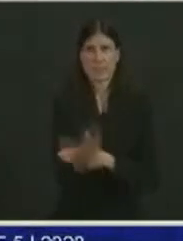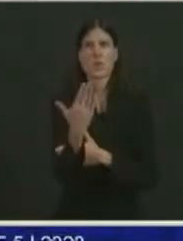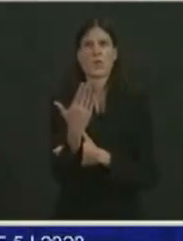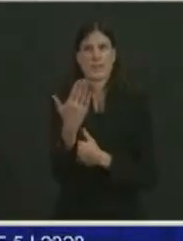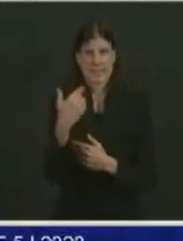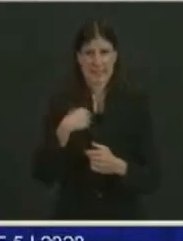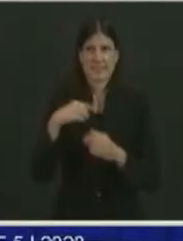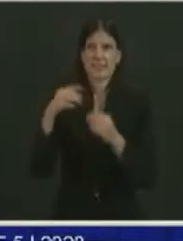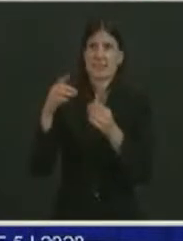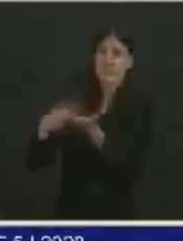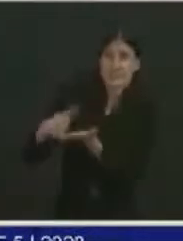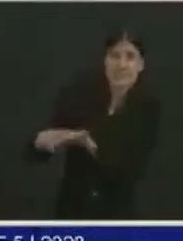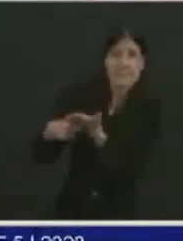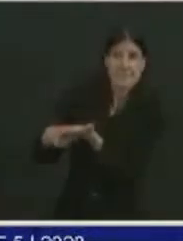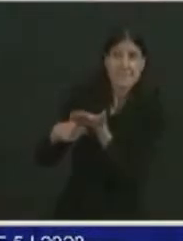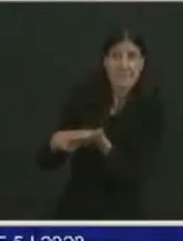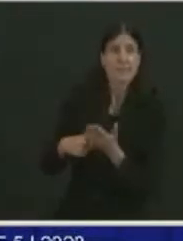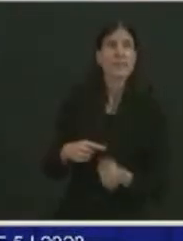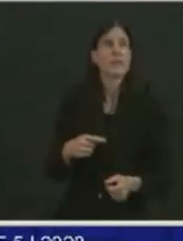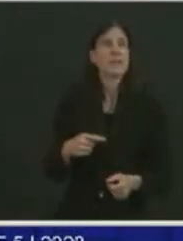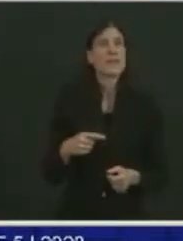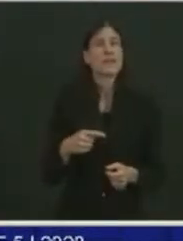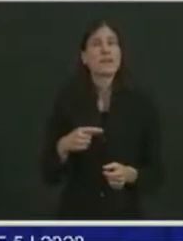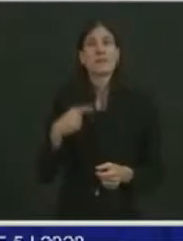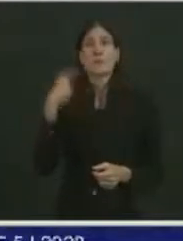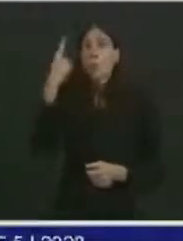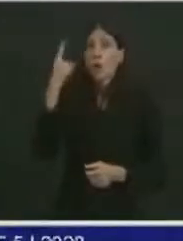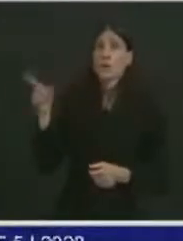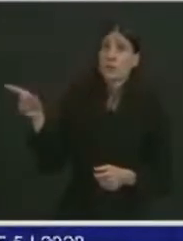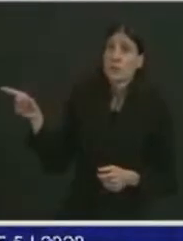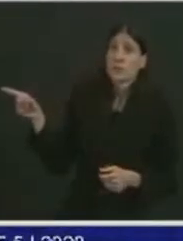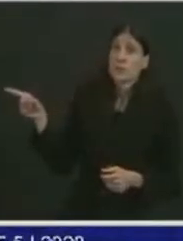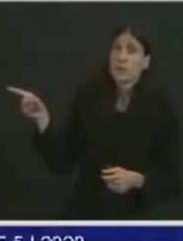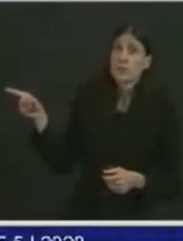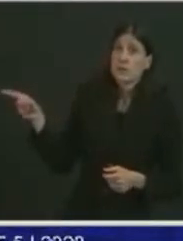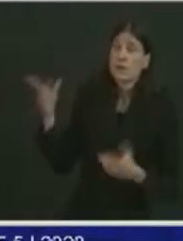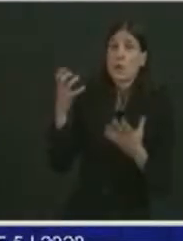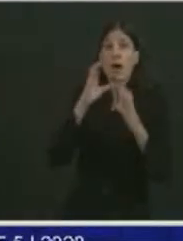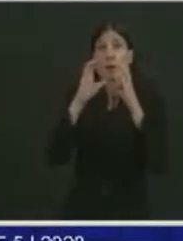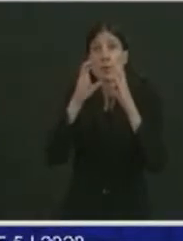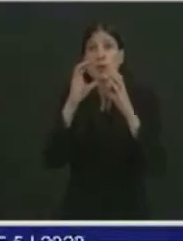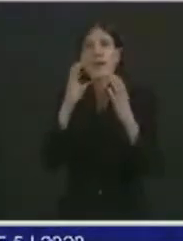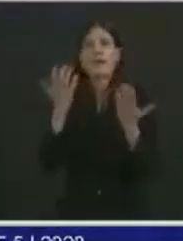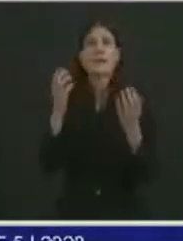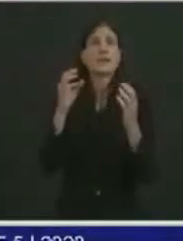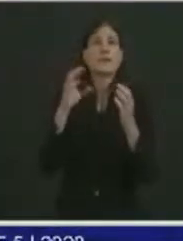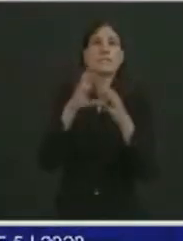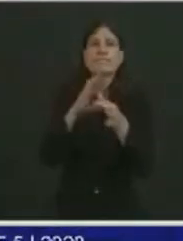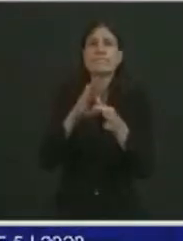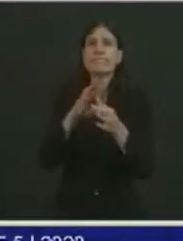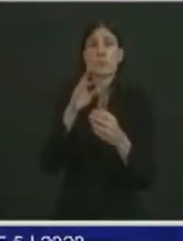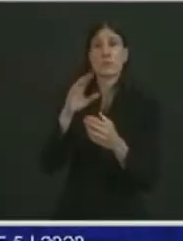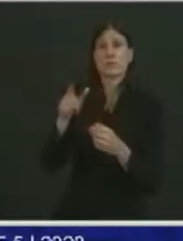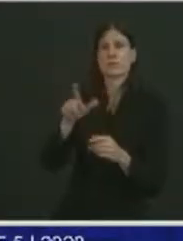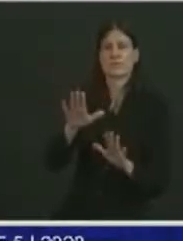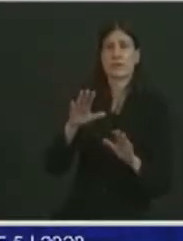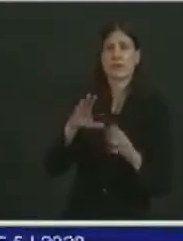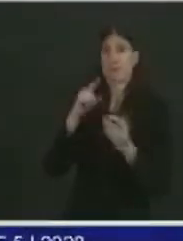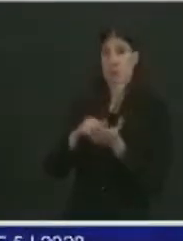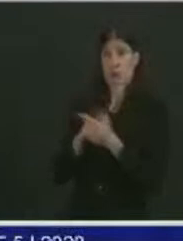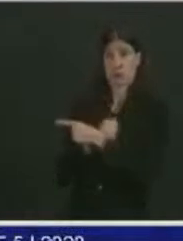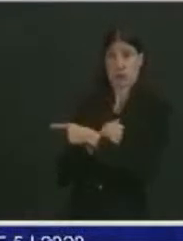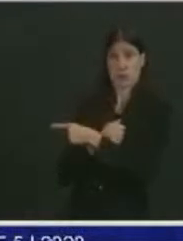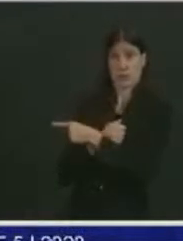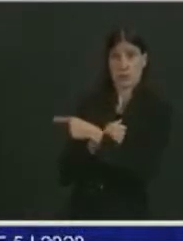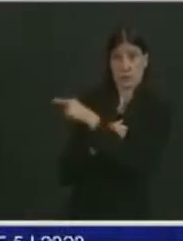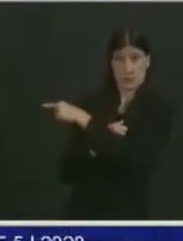to perhaps put out at the rally, or that you'd like to see get out at the rally, or protest, excuse me? We want to